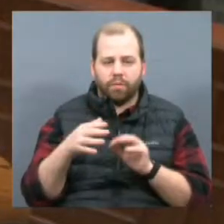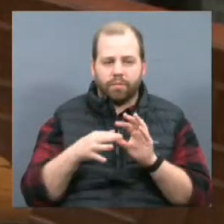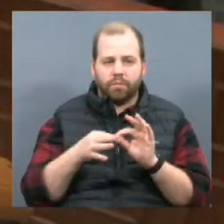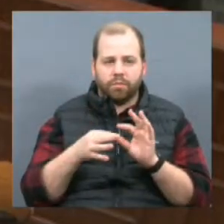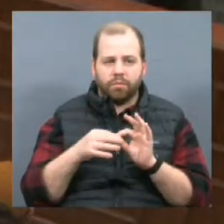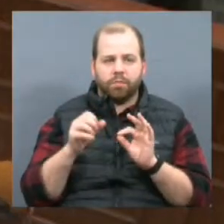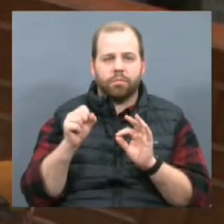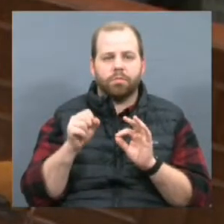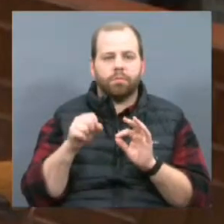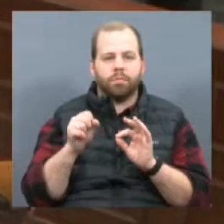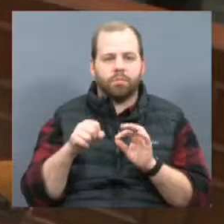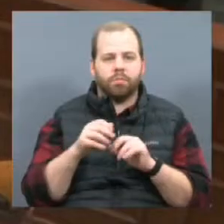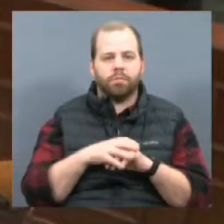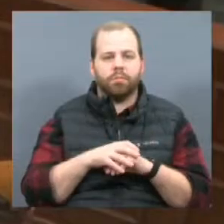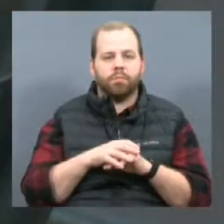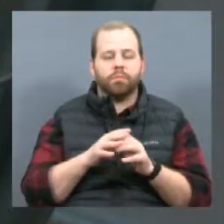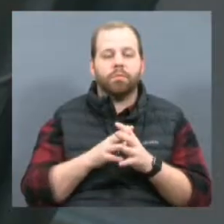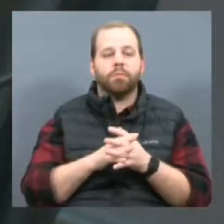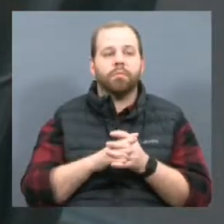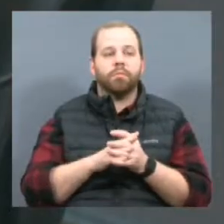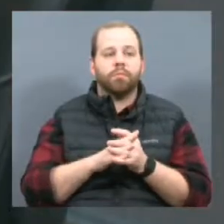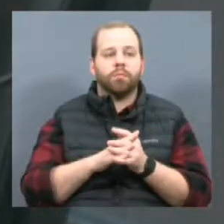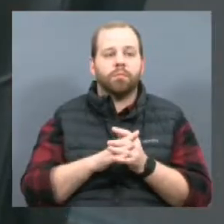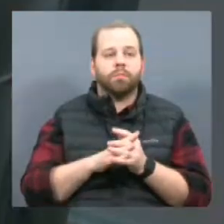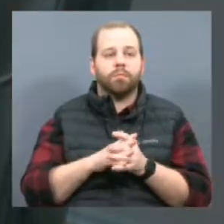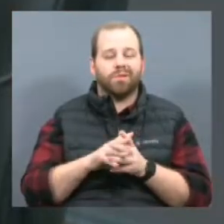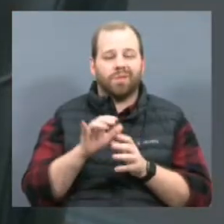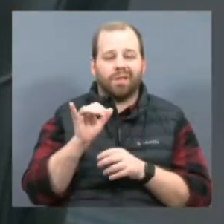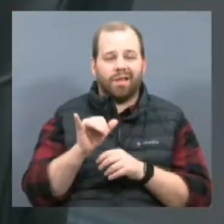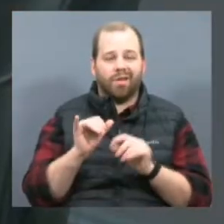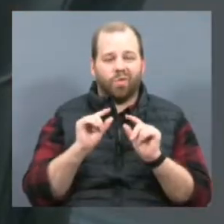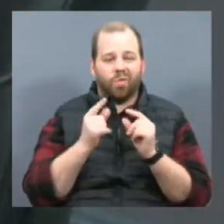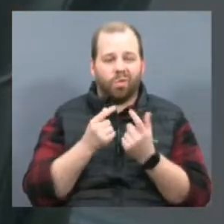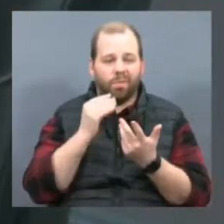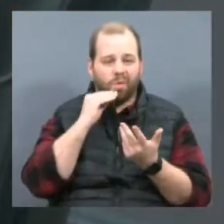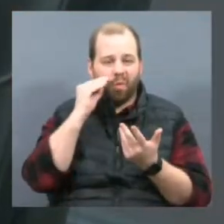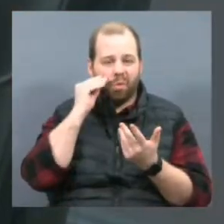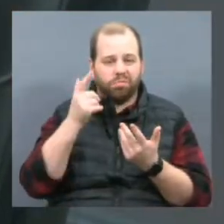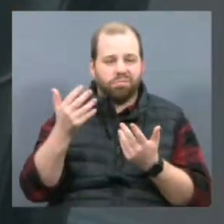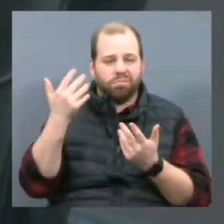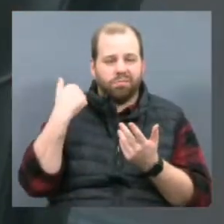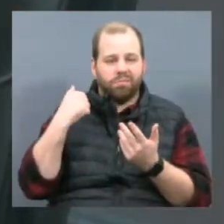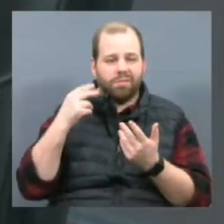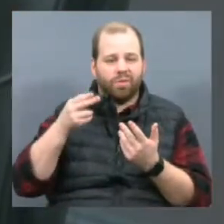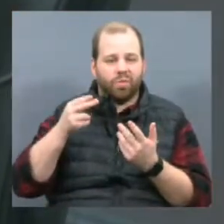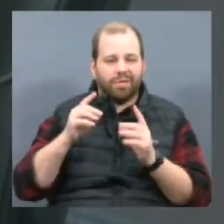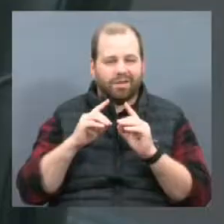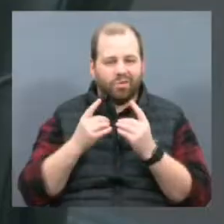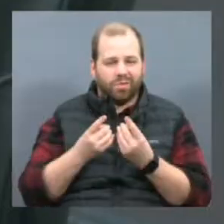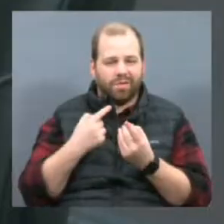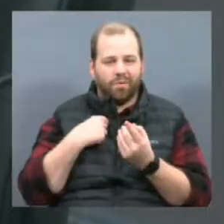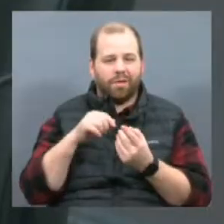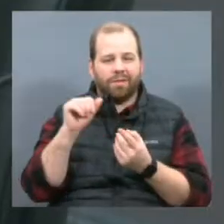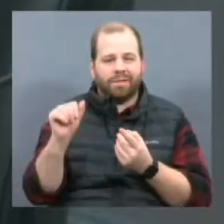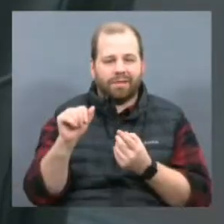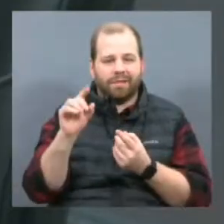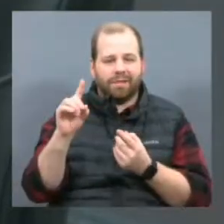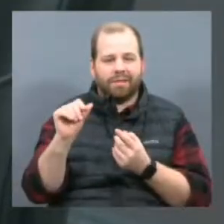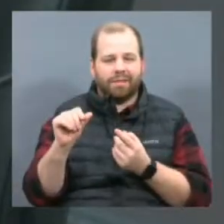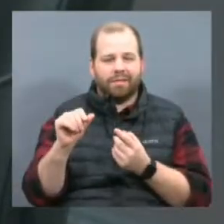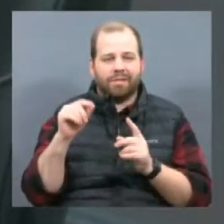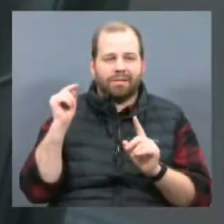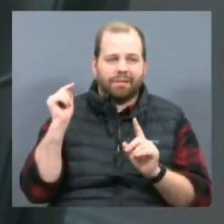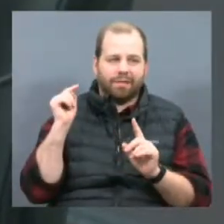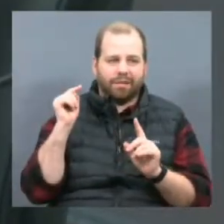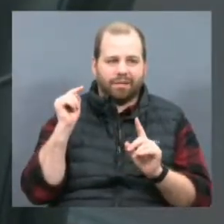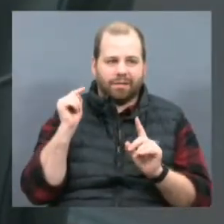Chairman Vickers, unlike the group home that we heard in the historic district in dealing with the American Disabilities Act, this is